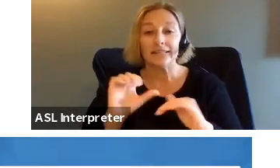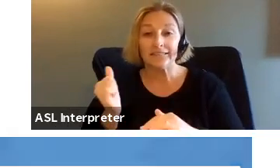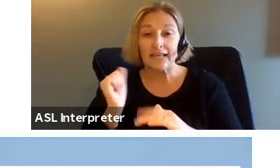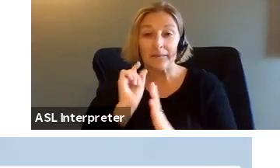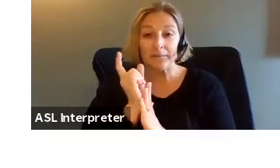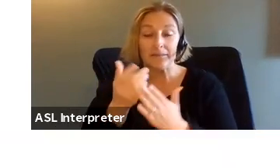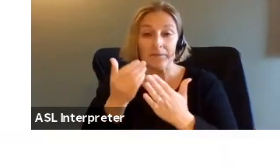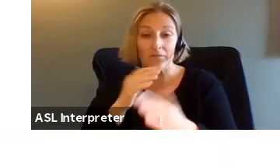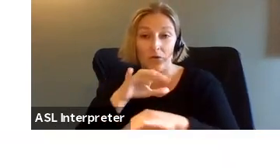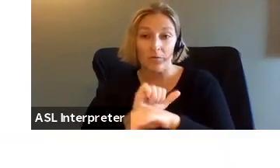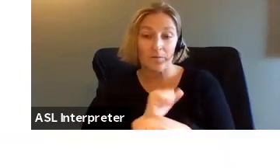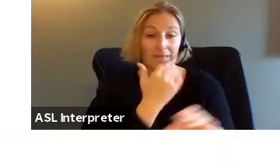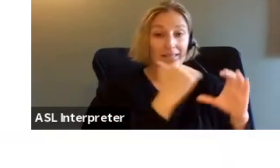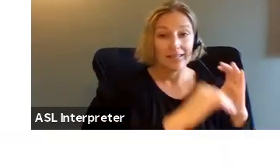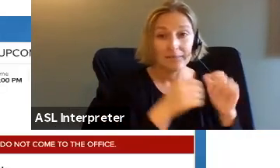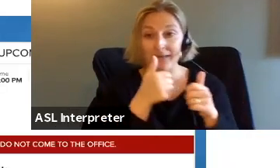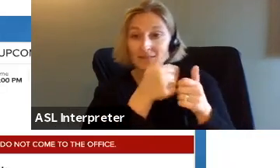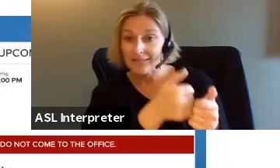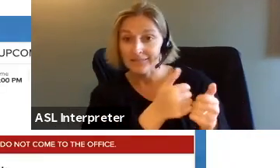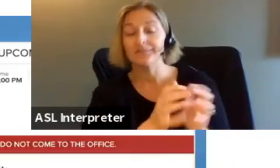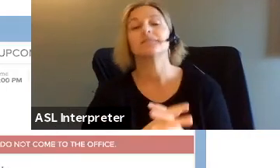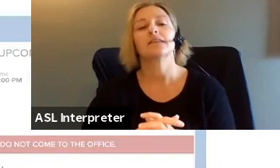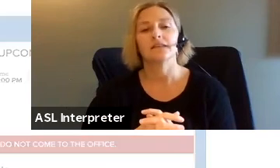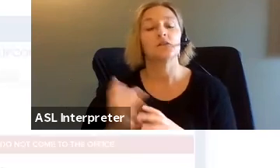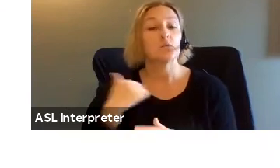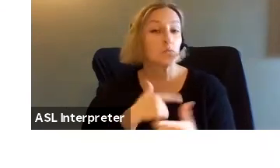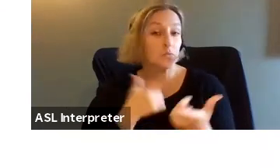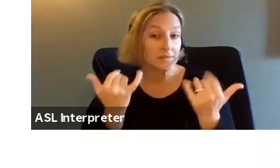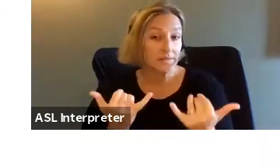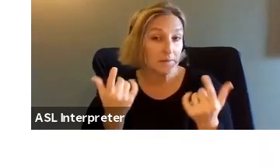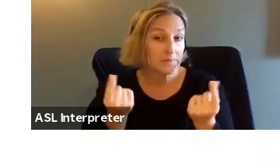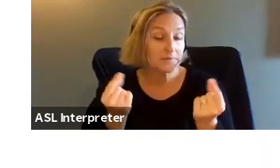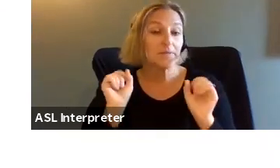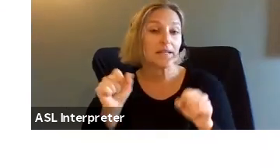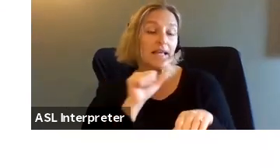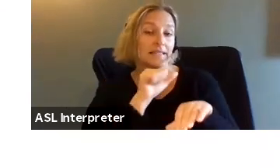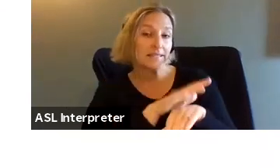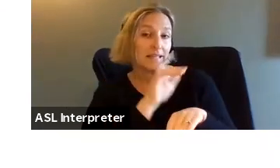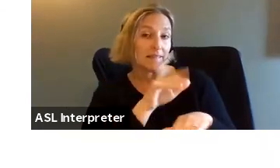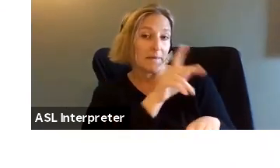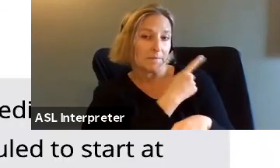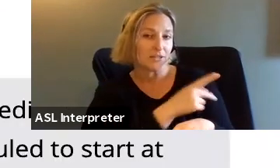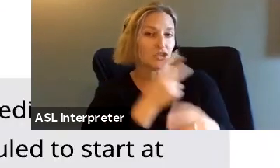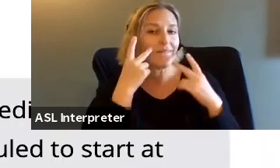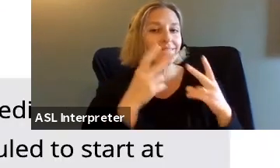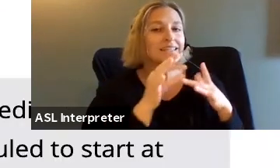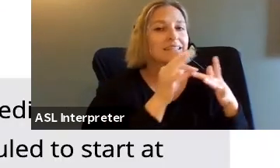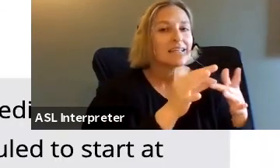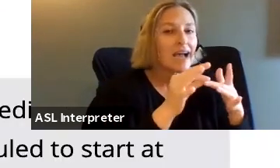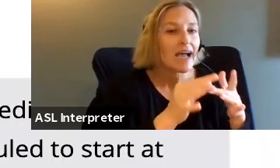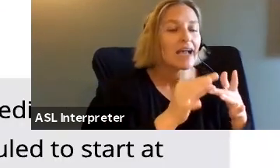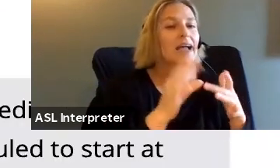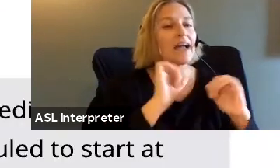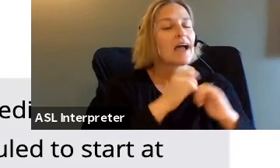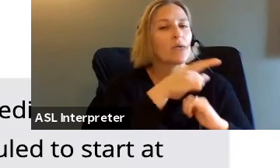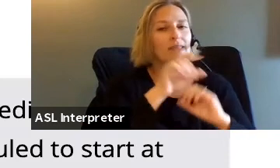And so what we're able to do is to send a patient a visit guide to have them be able to test out their video